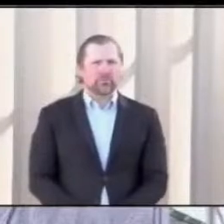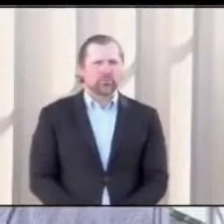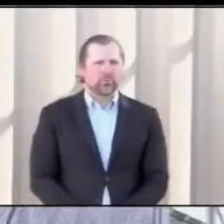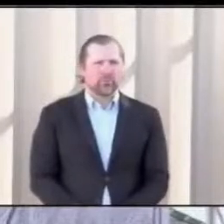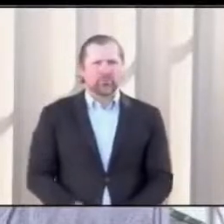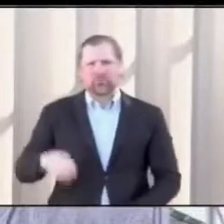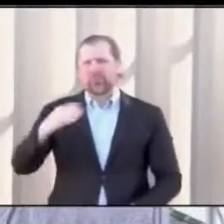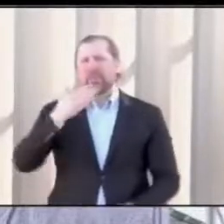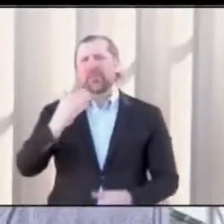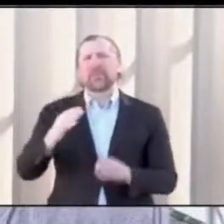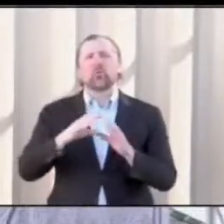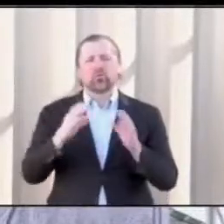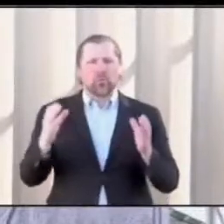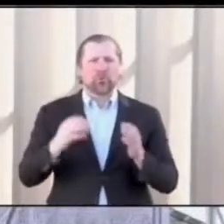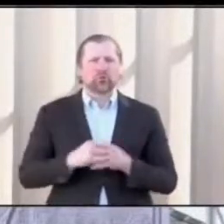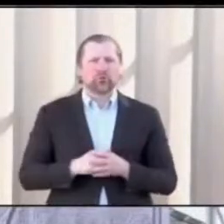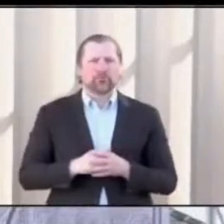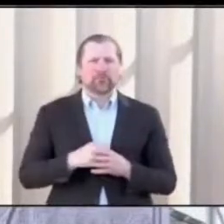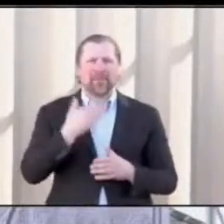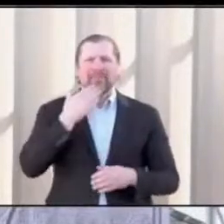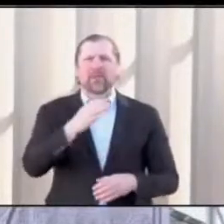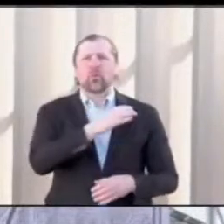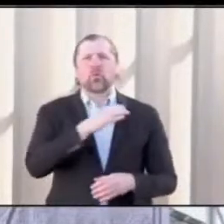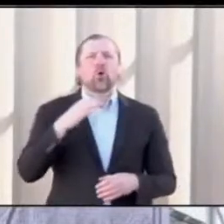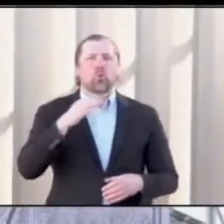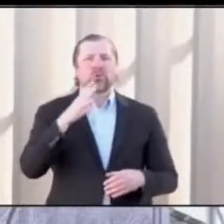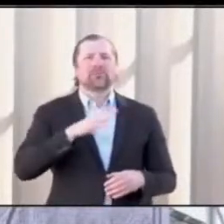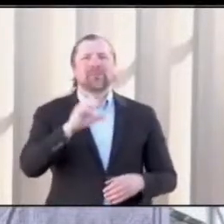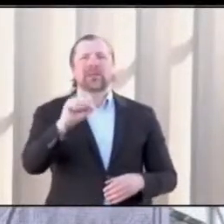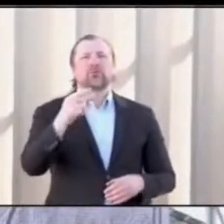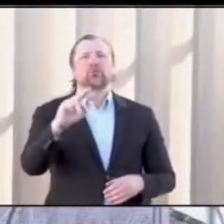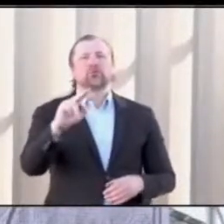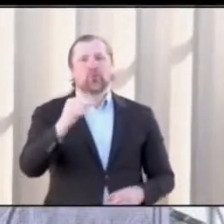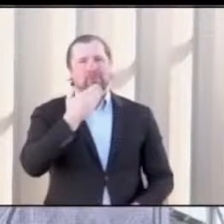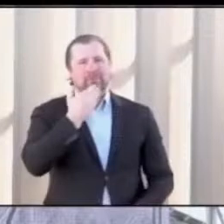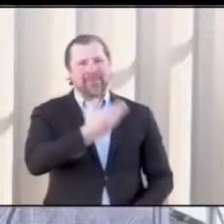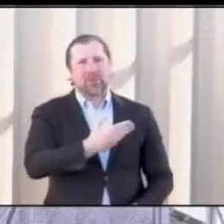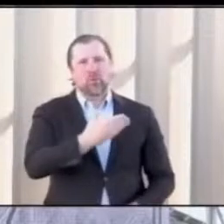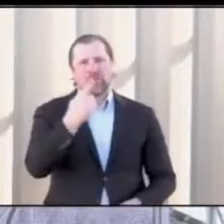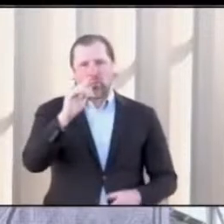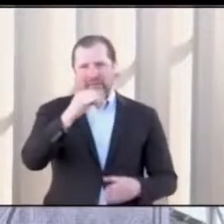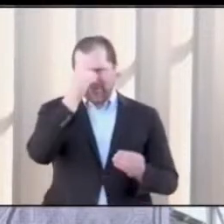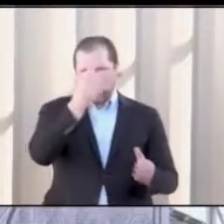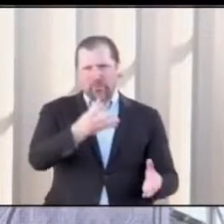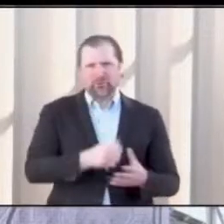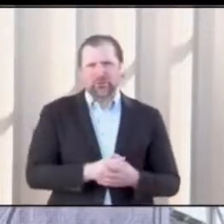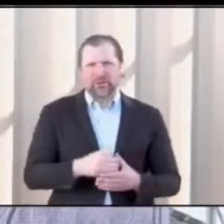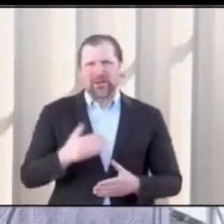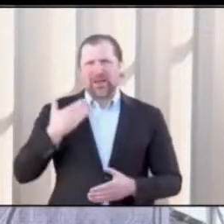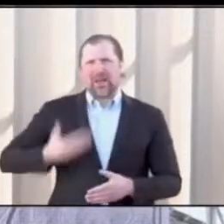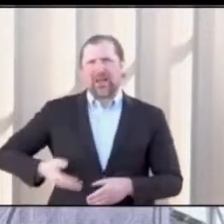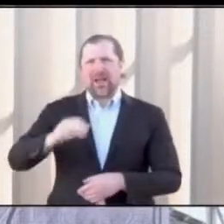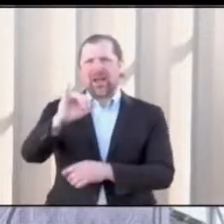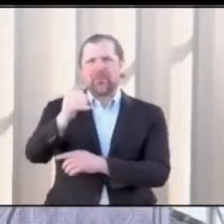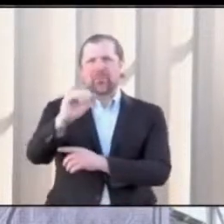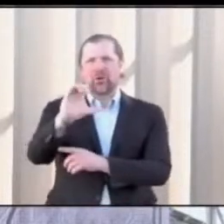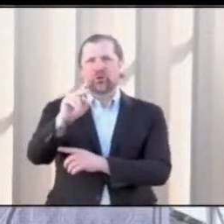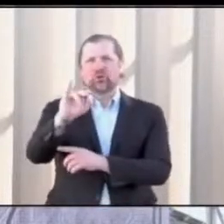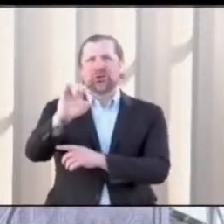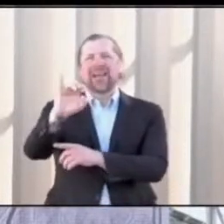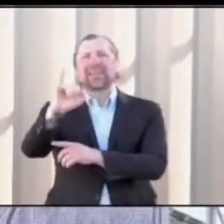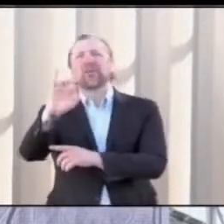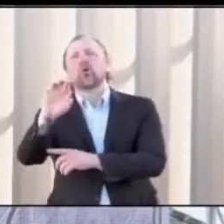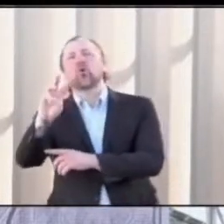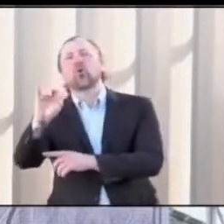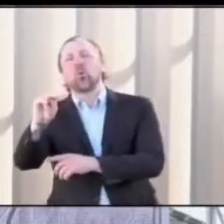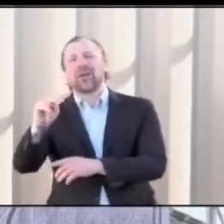Well, thank you very much, Congressman Sherman. That was very informative. My name is Jackie Irwin, and I